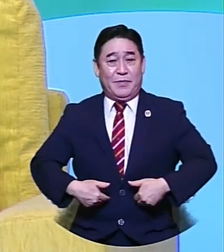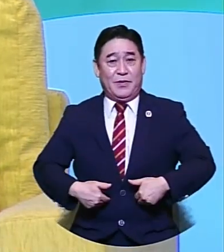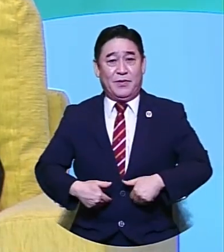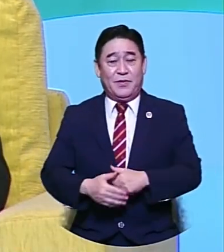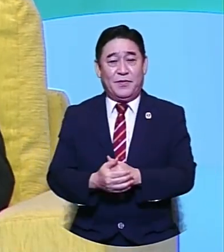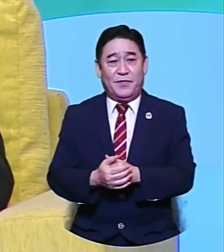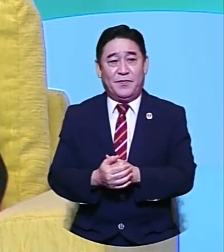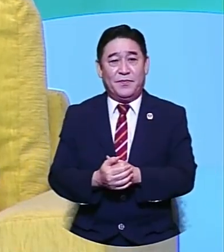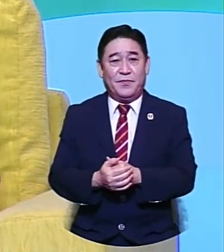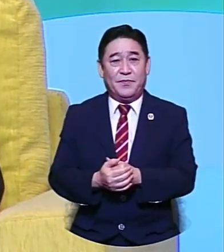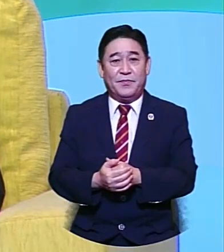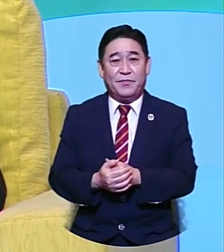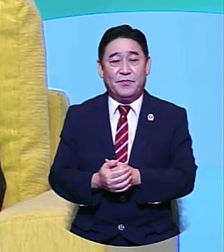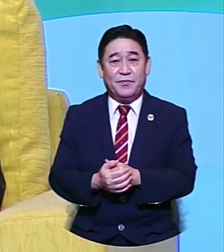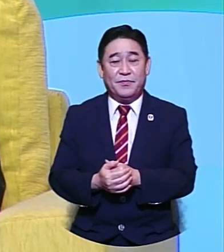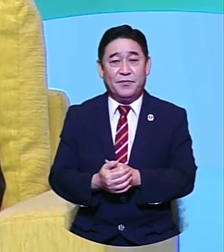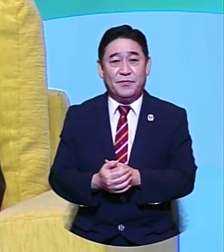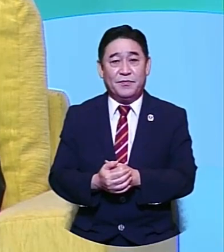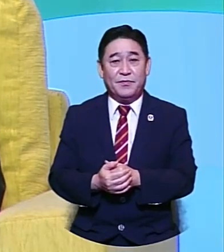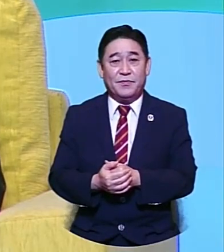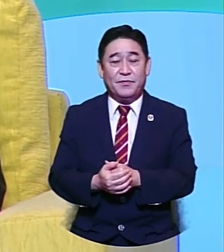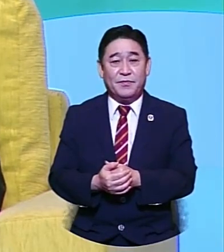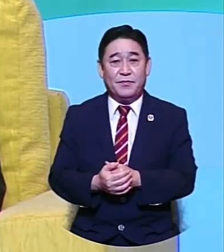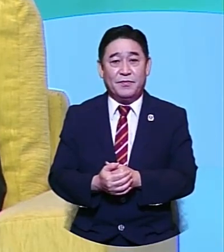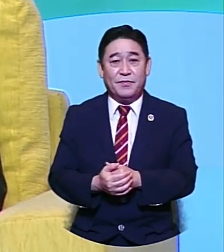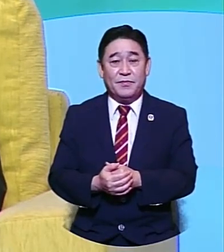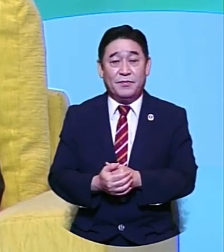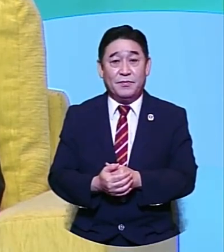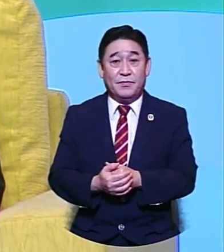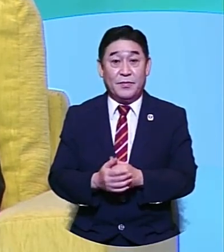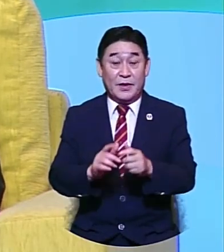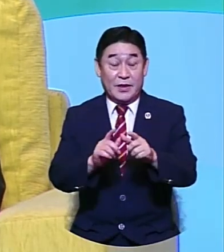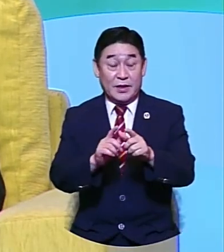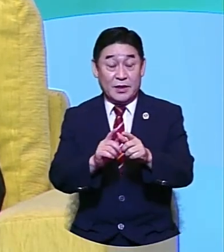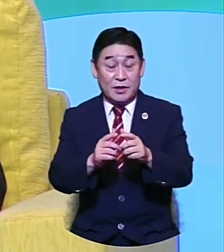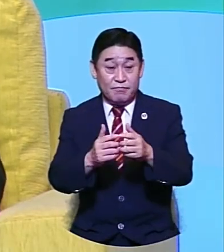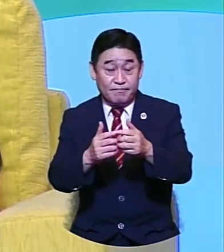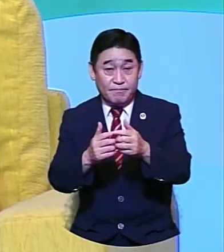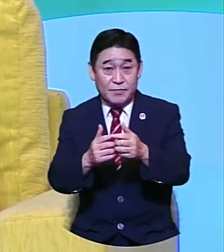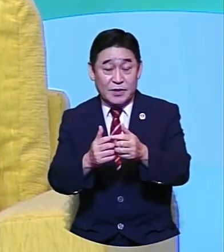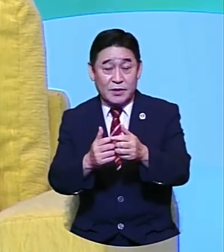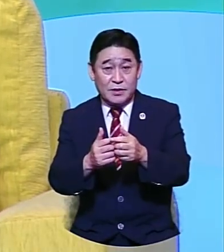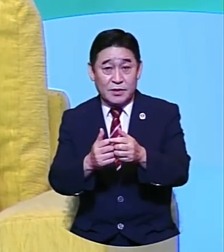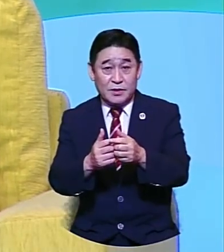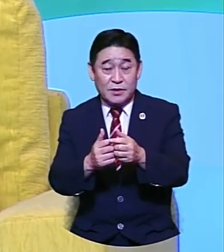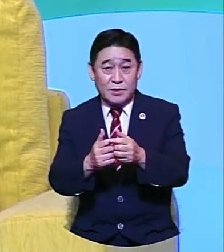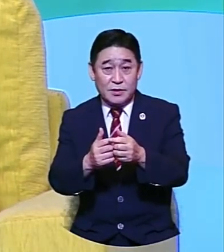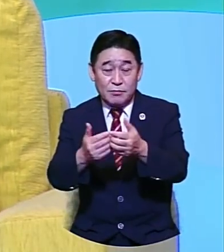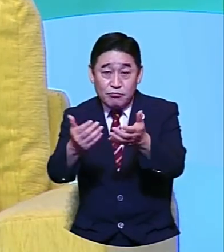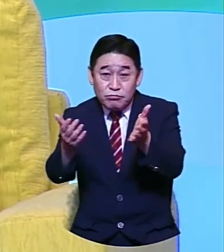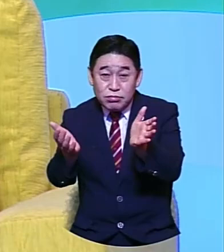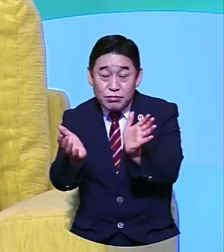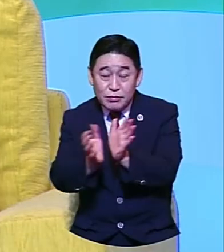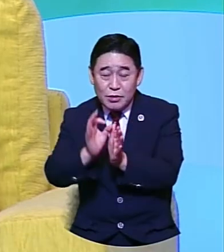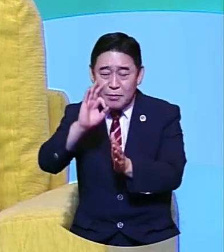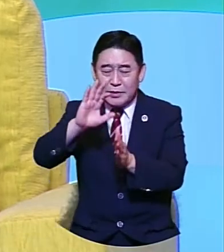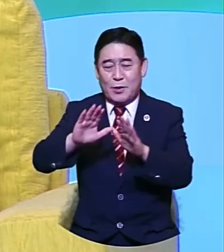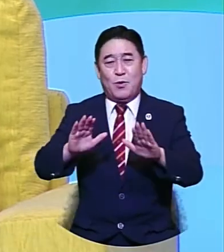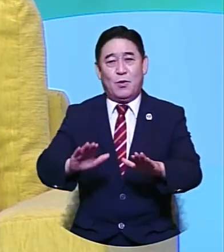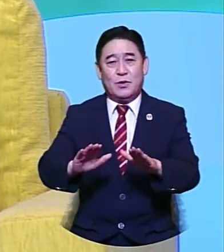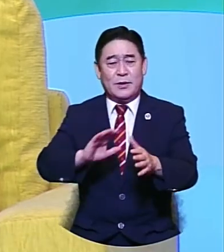In this regard, I sincerely hope all the participants of today's